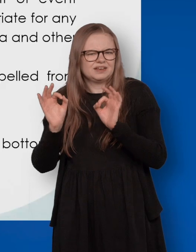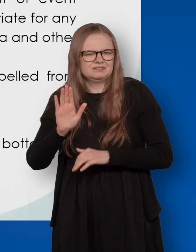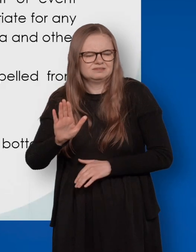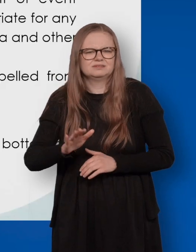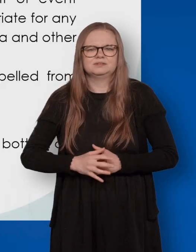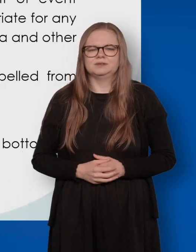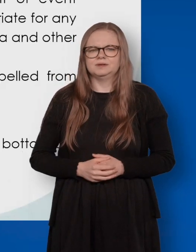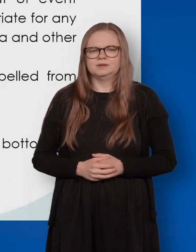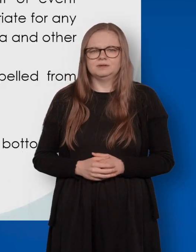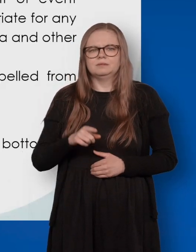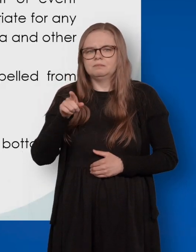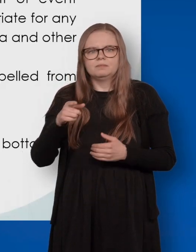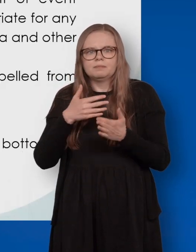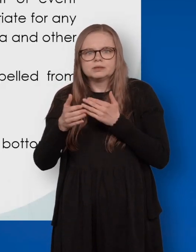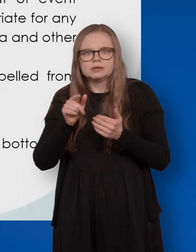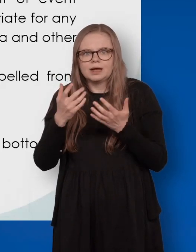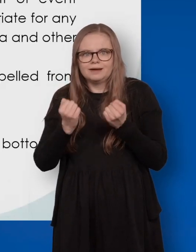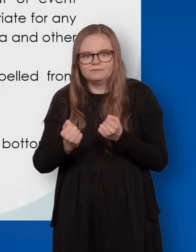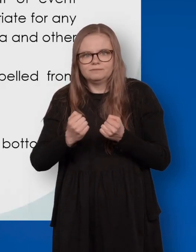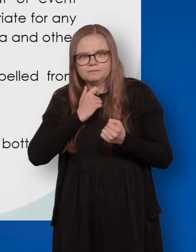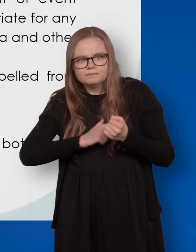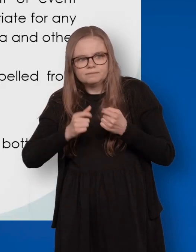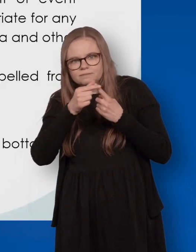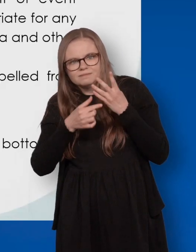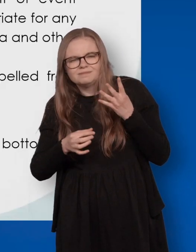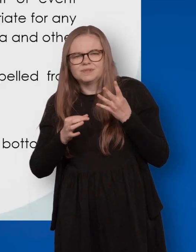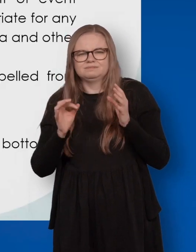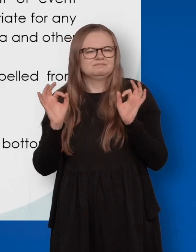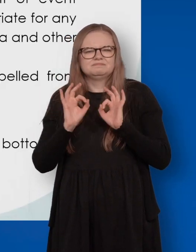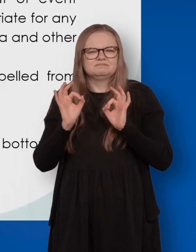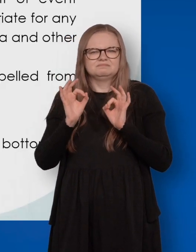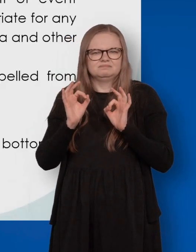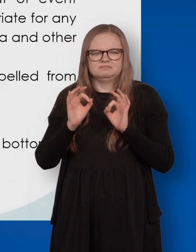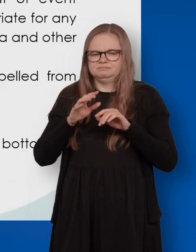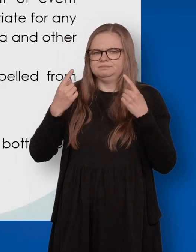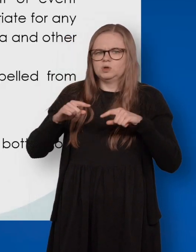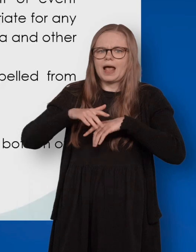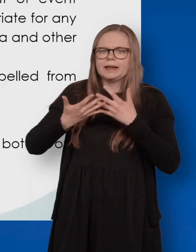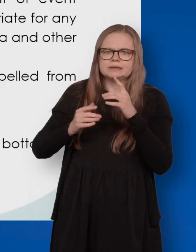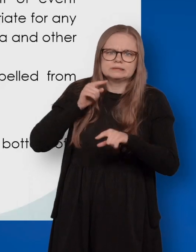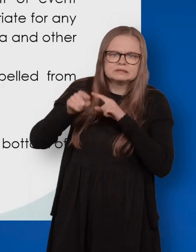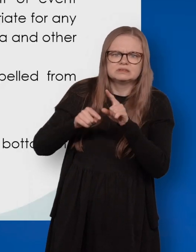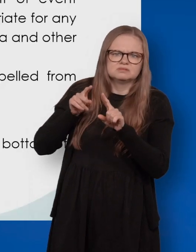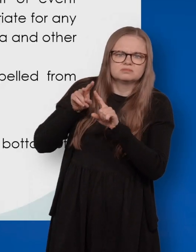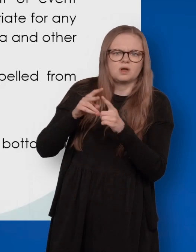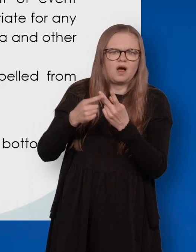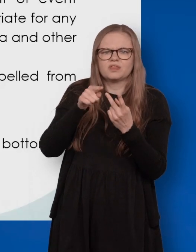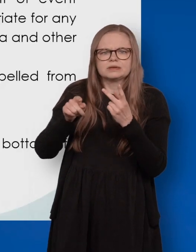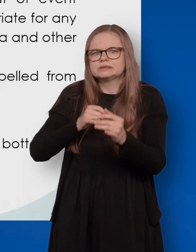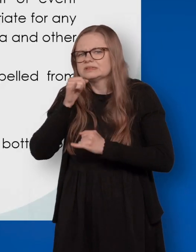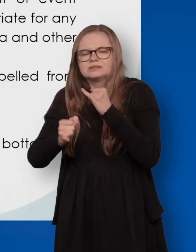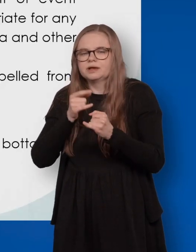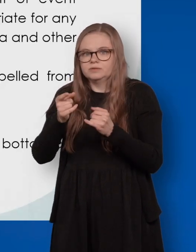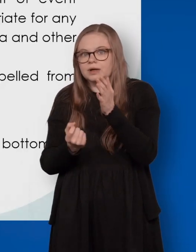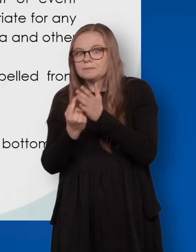of their identification. We don't tolerate harassment of any kind in our events, and you will be removed if